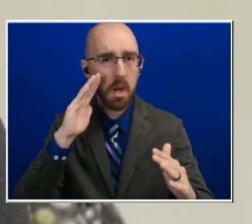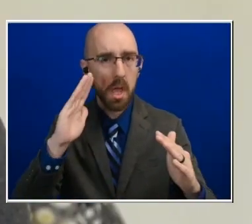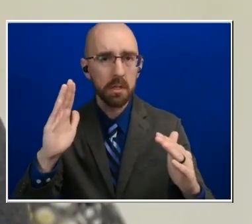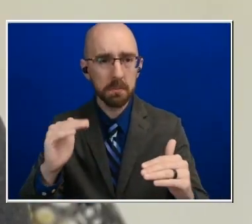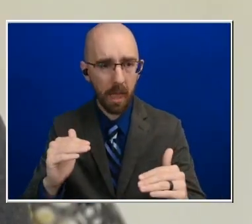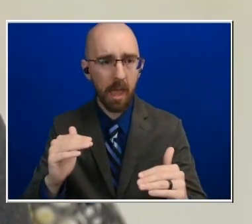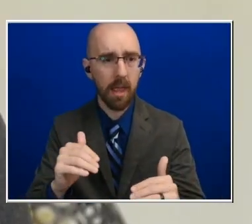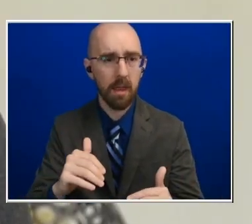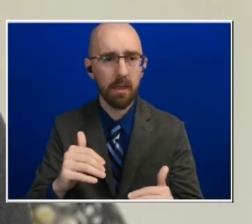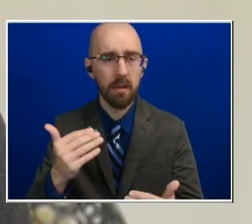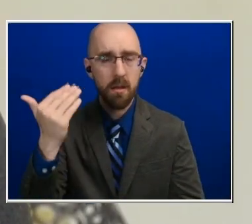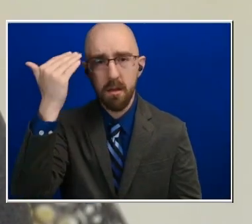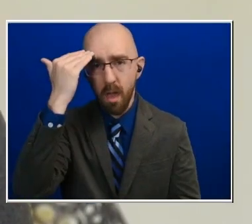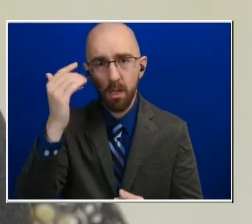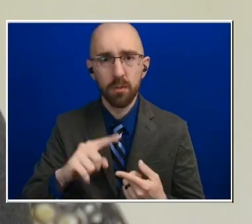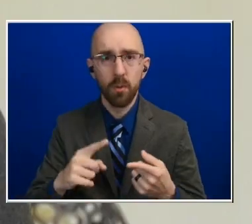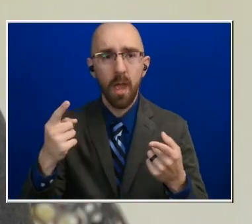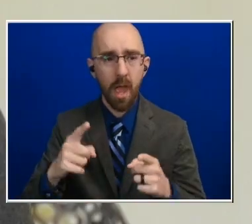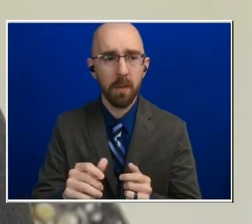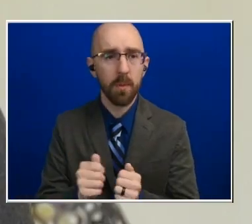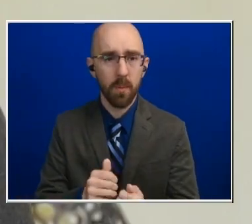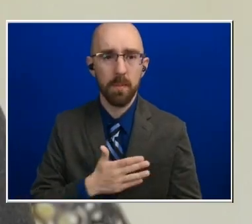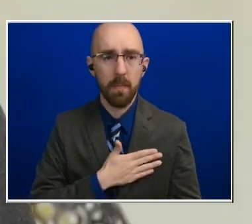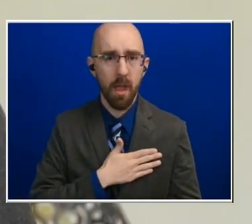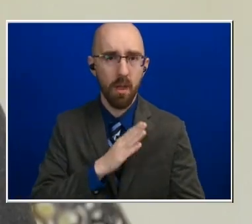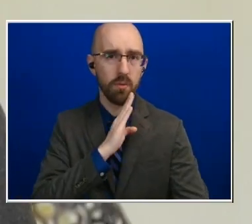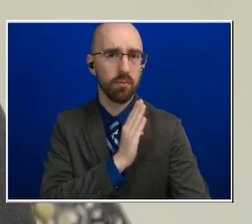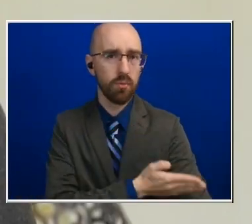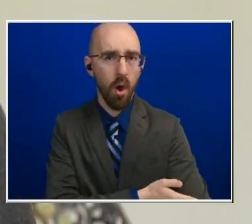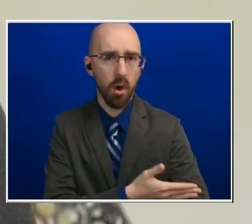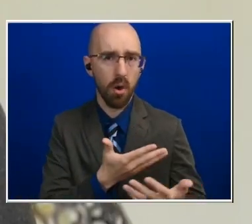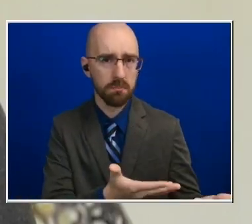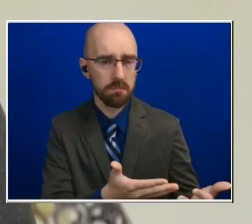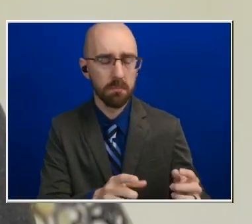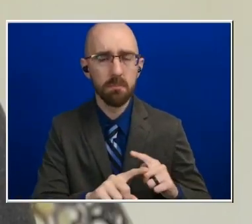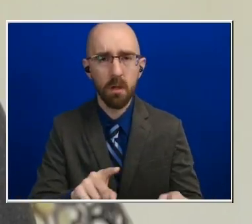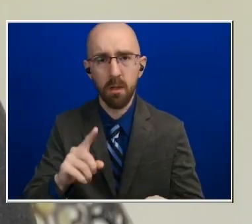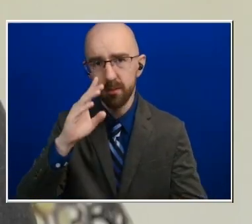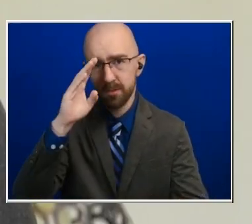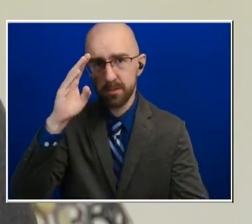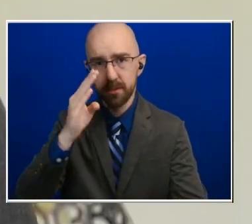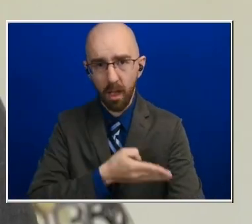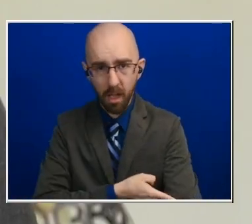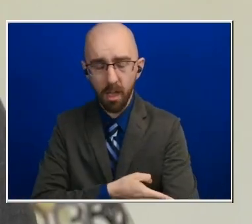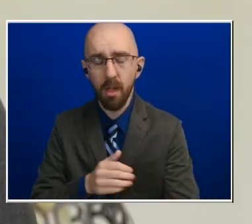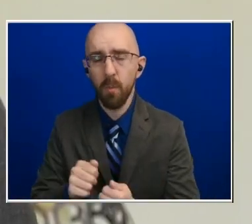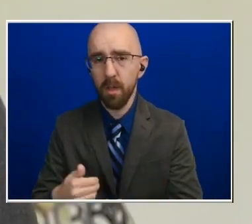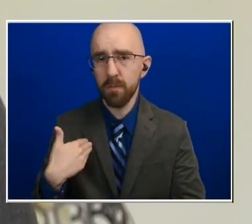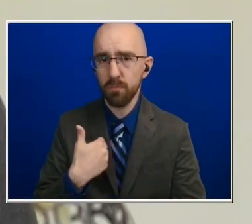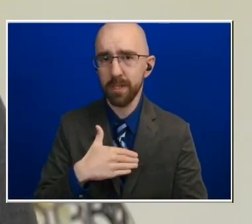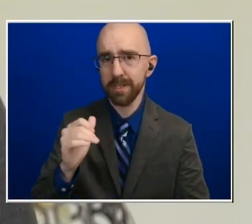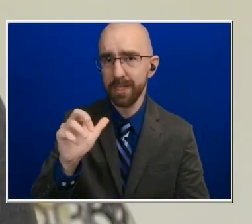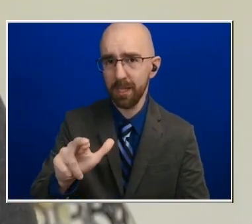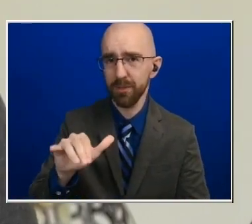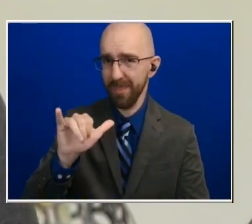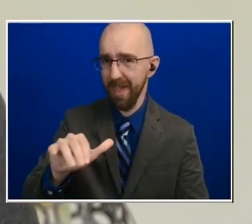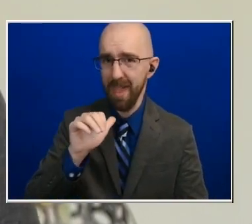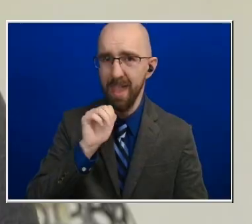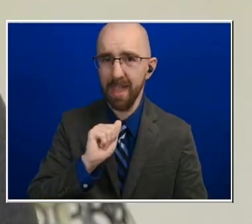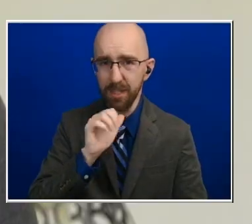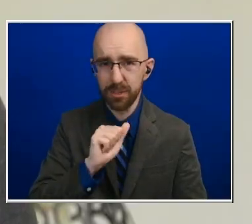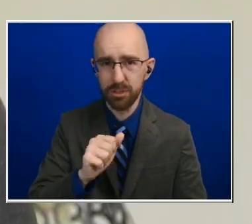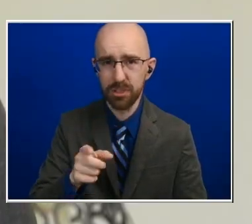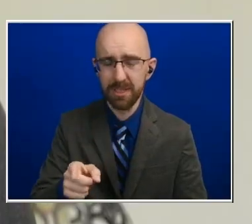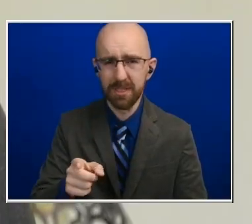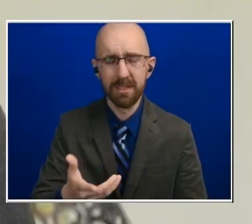to happen with my daughter. But to have a son with breast cancer at that age, all you can